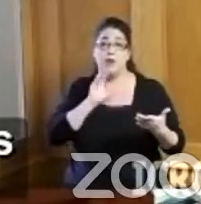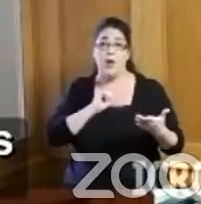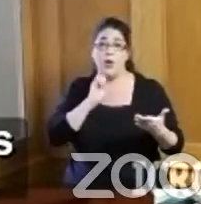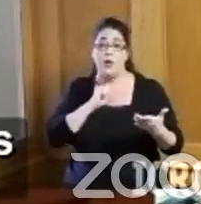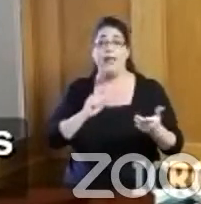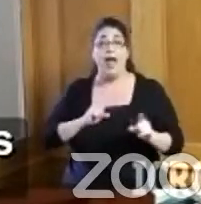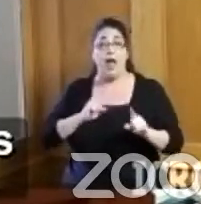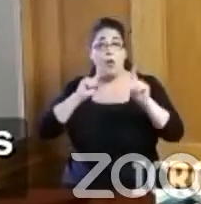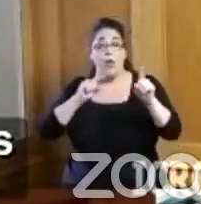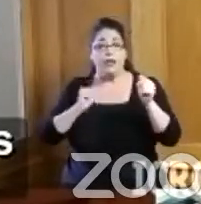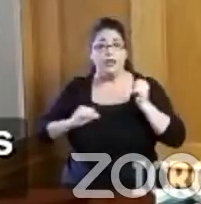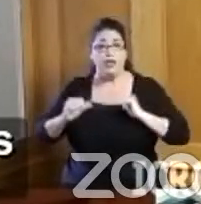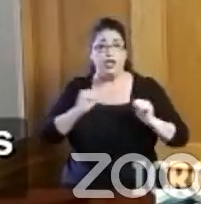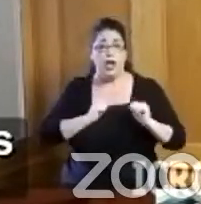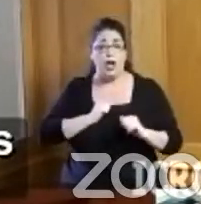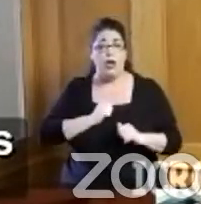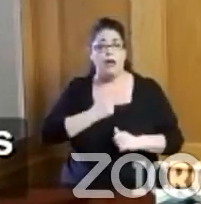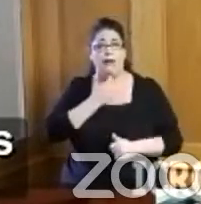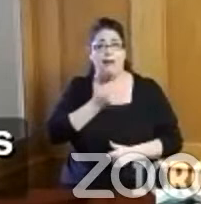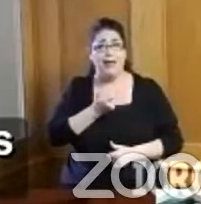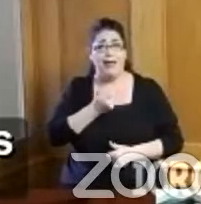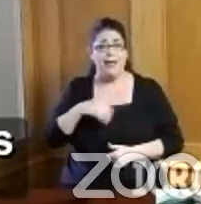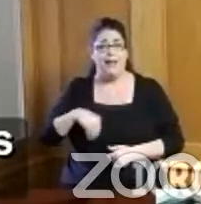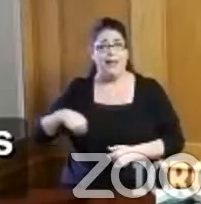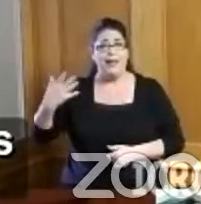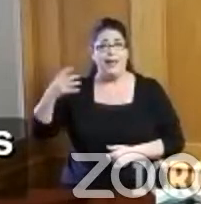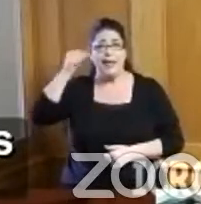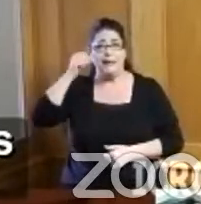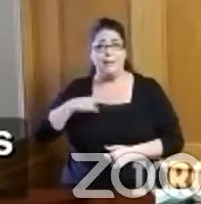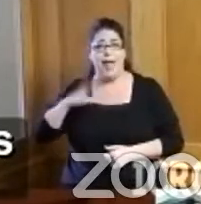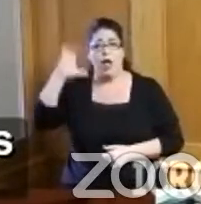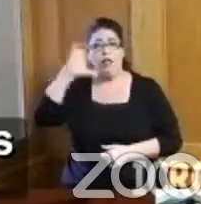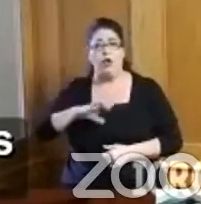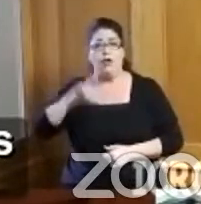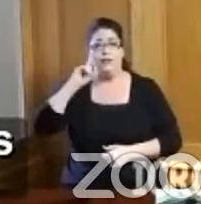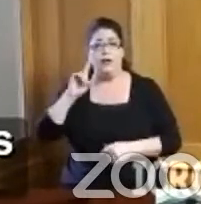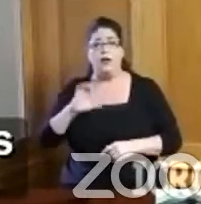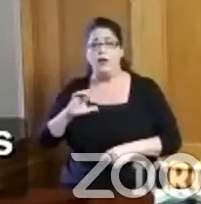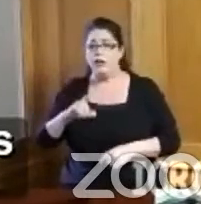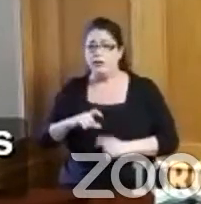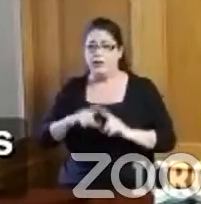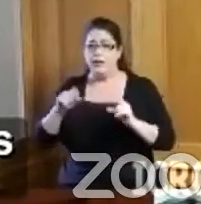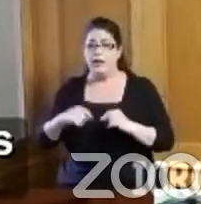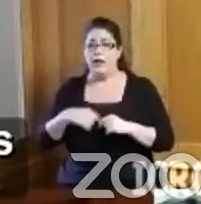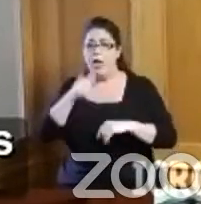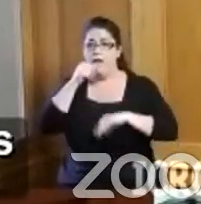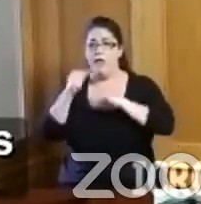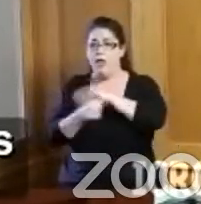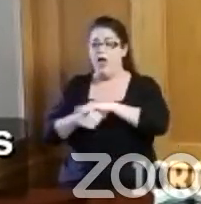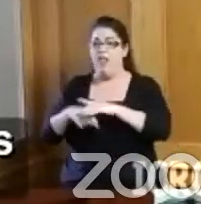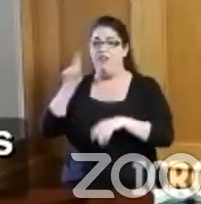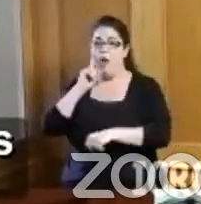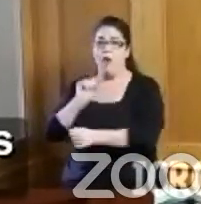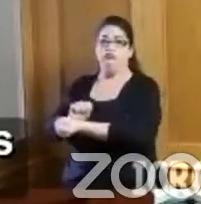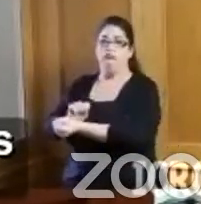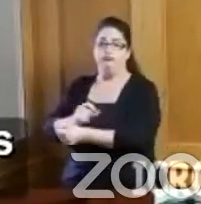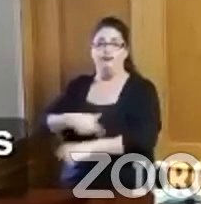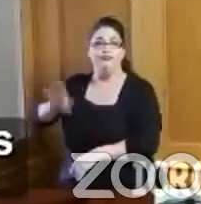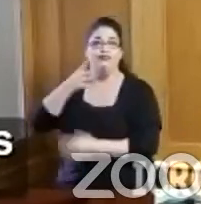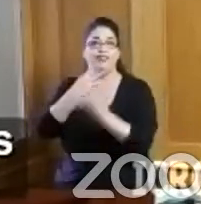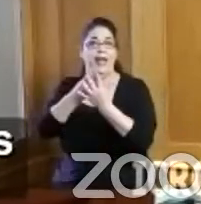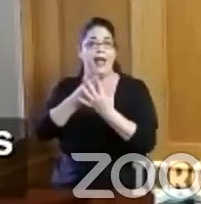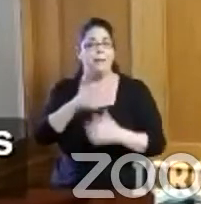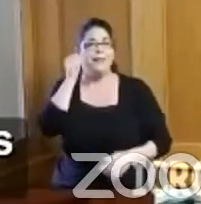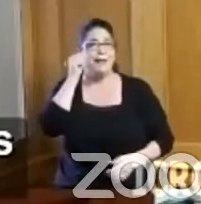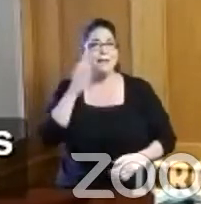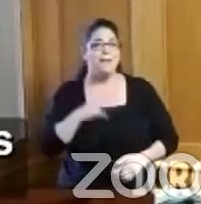the show. That was a Caucasian man that was looking for James Brown with a card. James Brown was hiding. He's like, oh, they're trying to take me to jail. But the